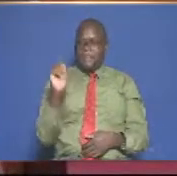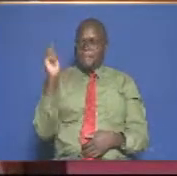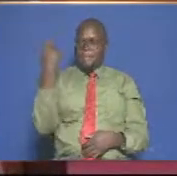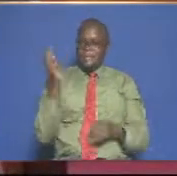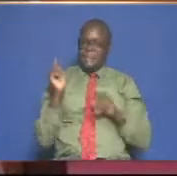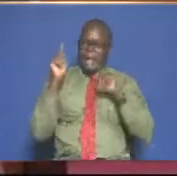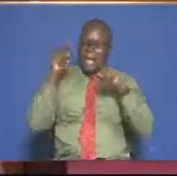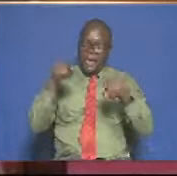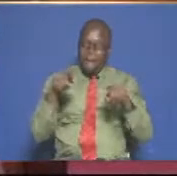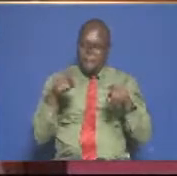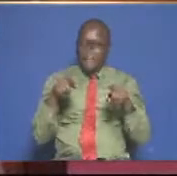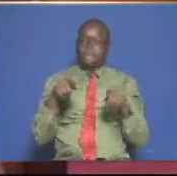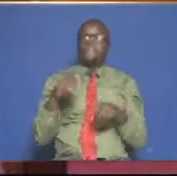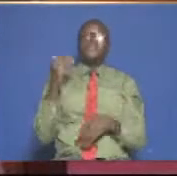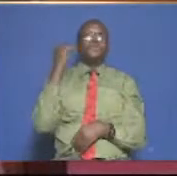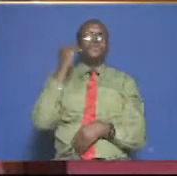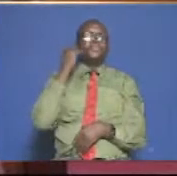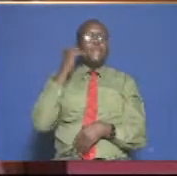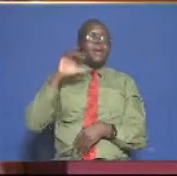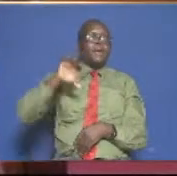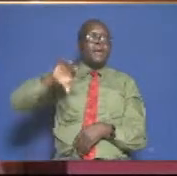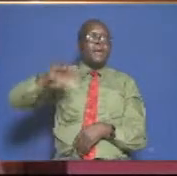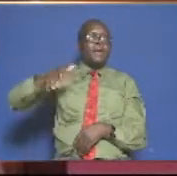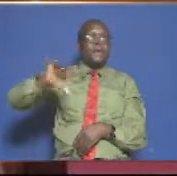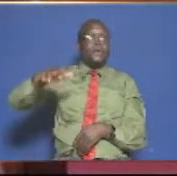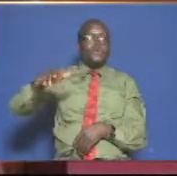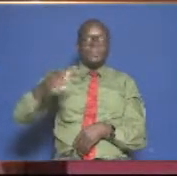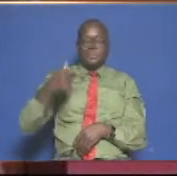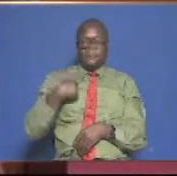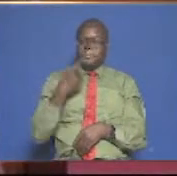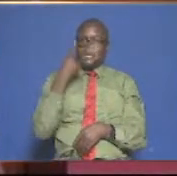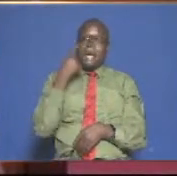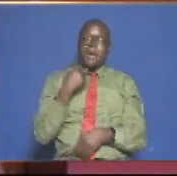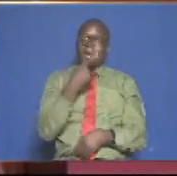came to Siaya County, Speaker, I shed a tear.